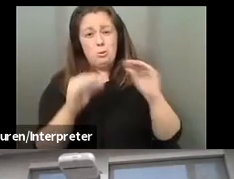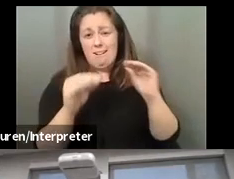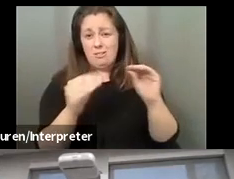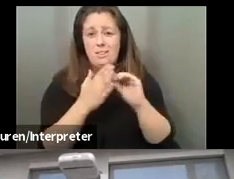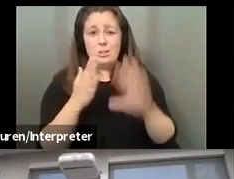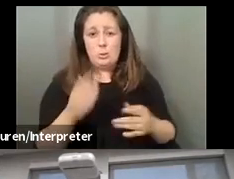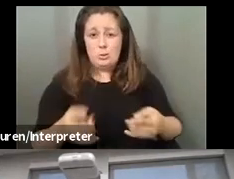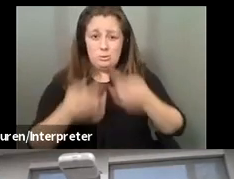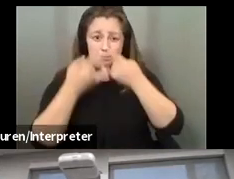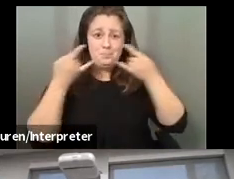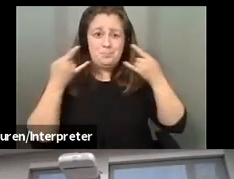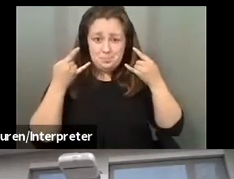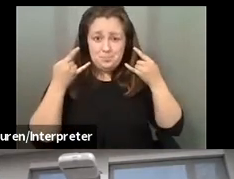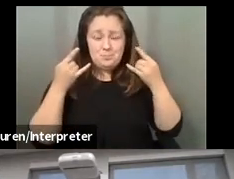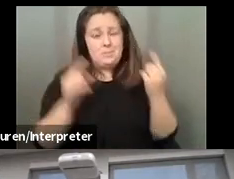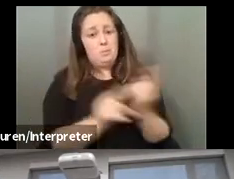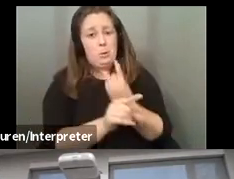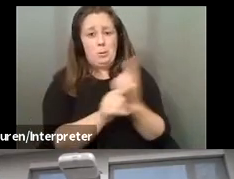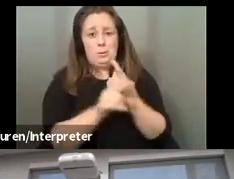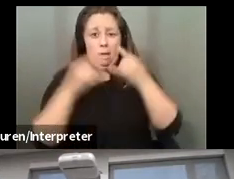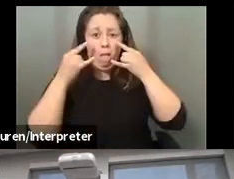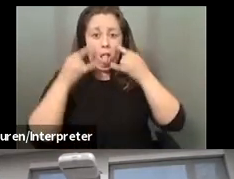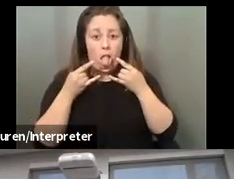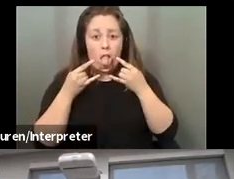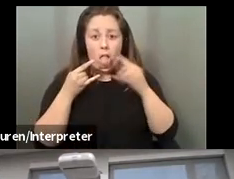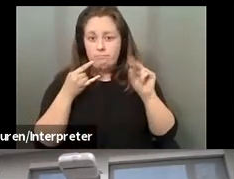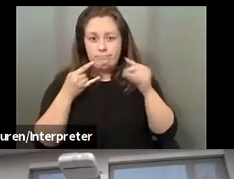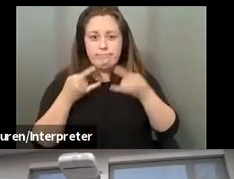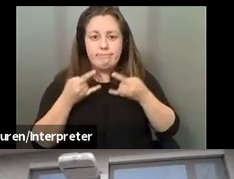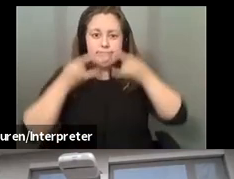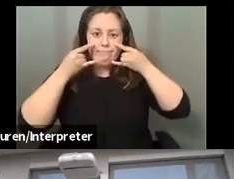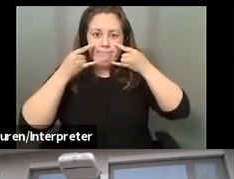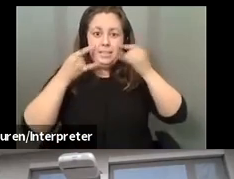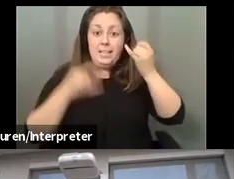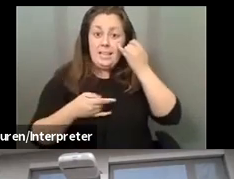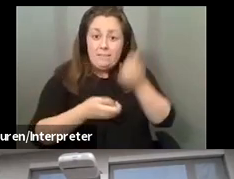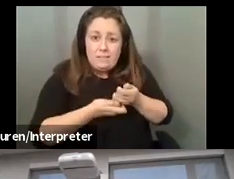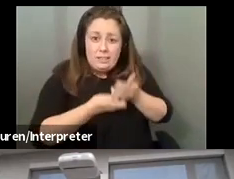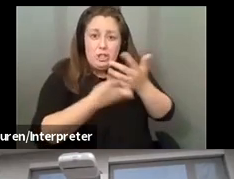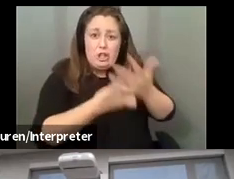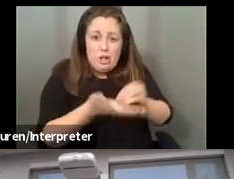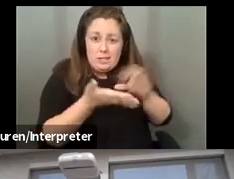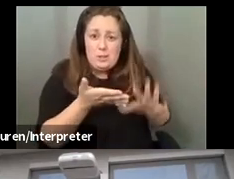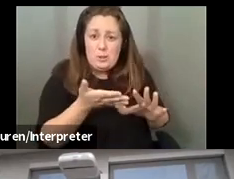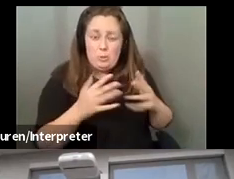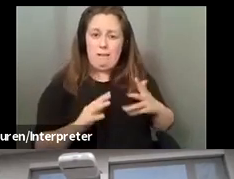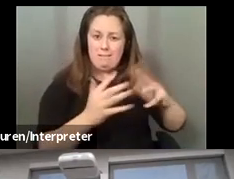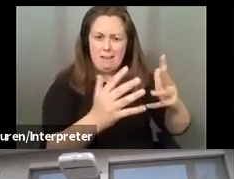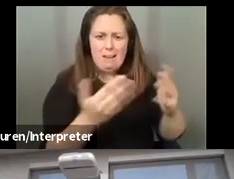it continues to be an issue, then, you know, that if that's causing students anxiety, then that's something we can easily